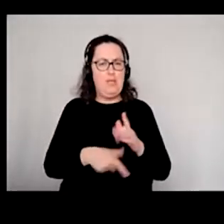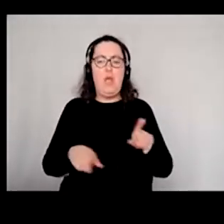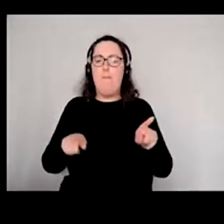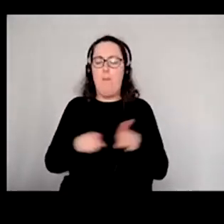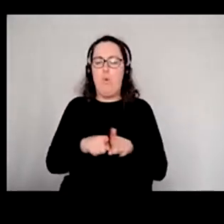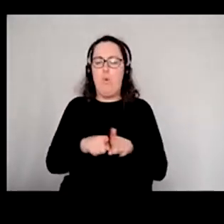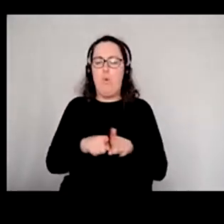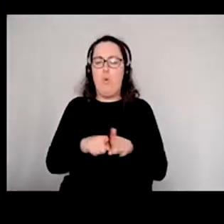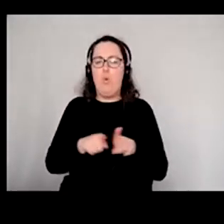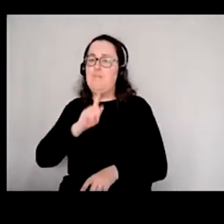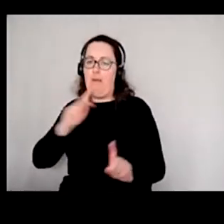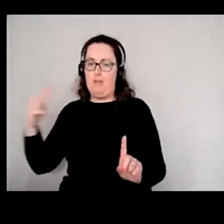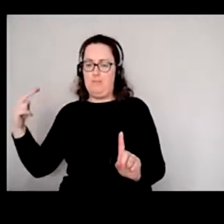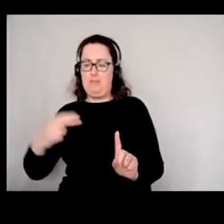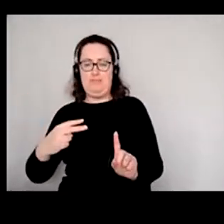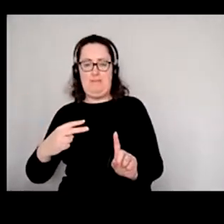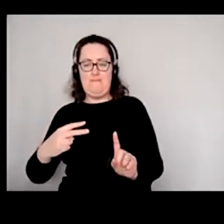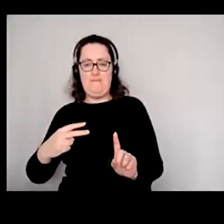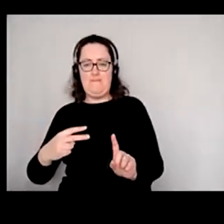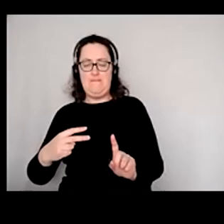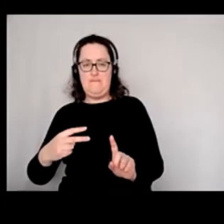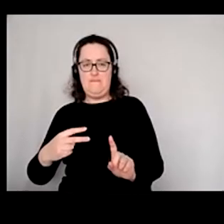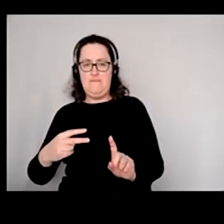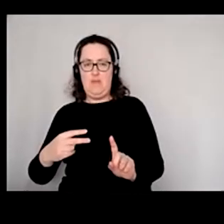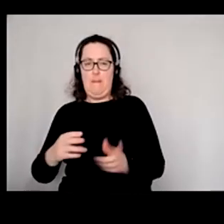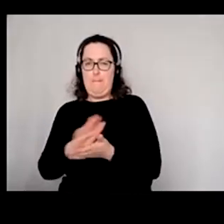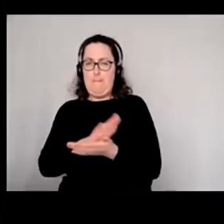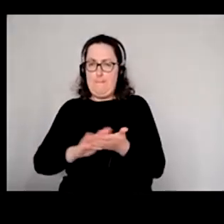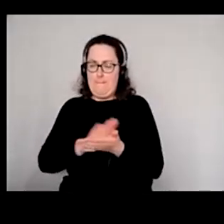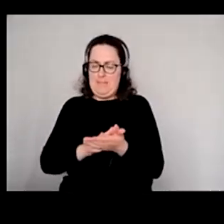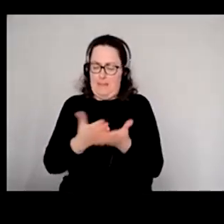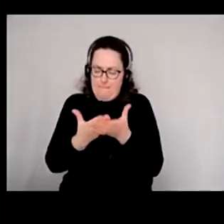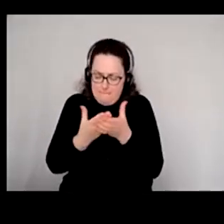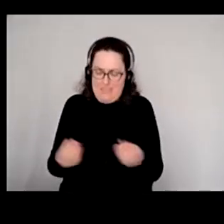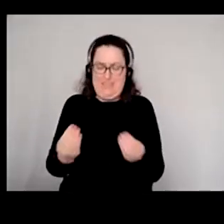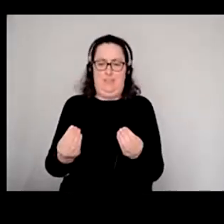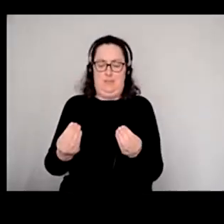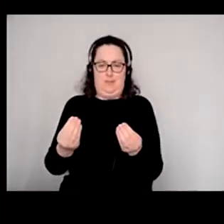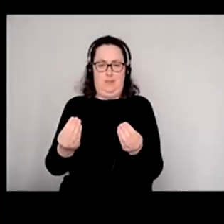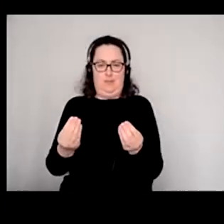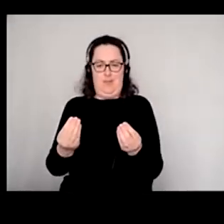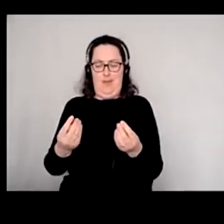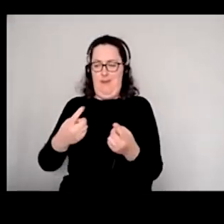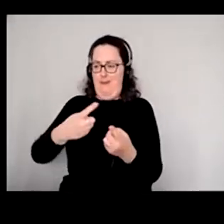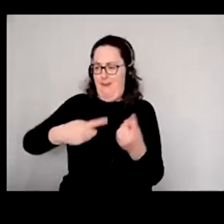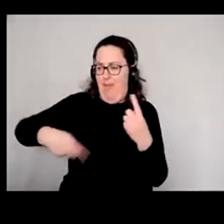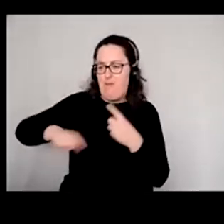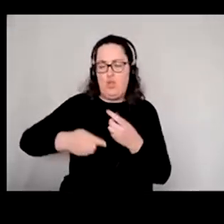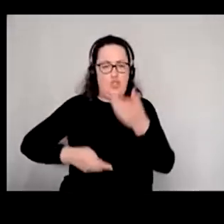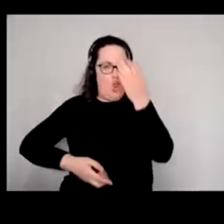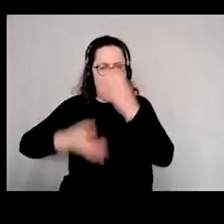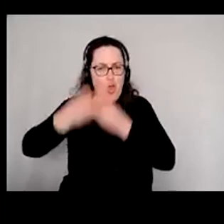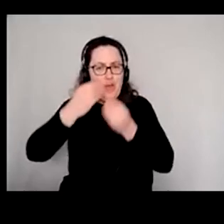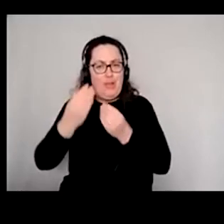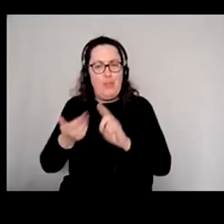female perspective. And it's, you know, it's missing fundamentally from everybody's journeys through education